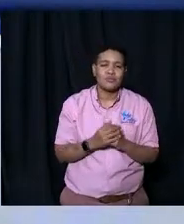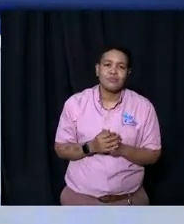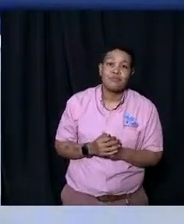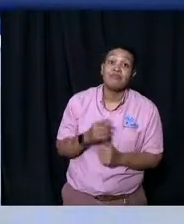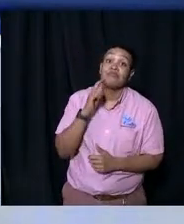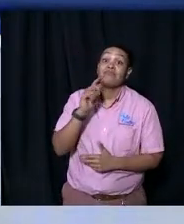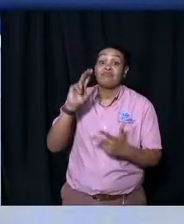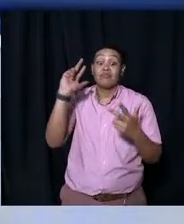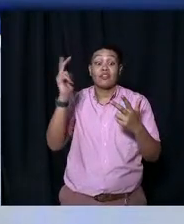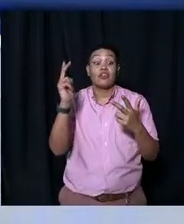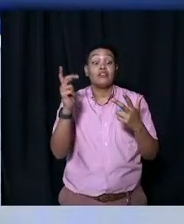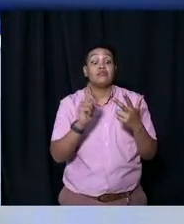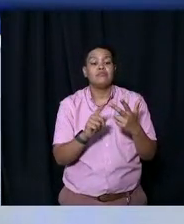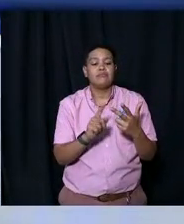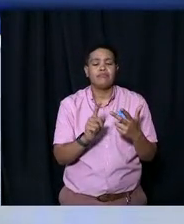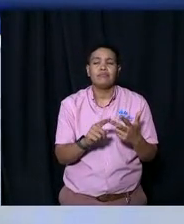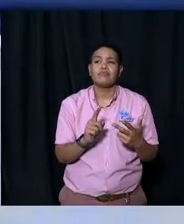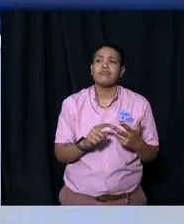A third